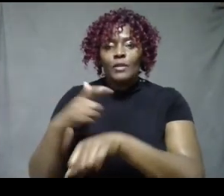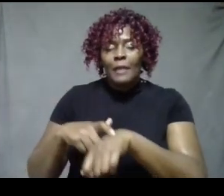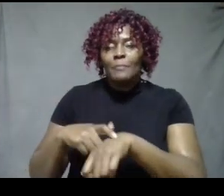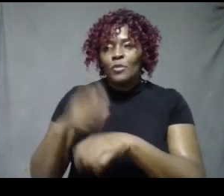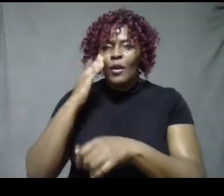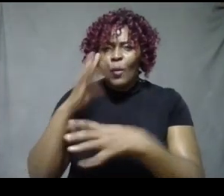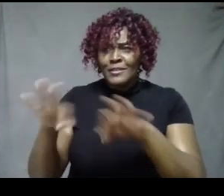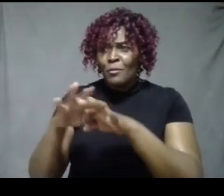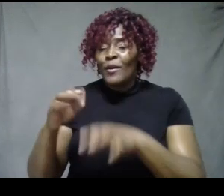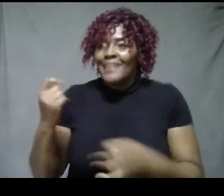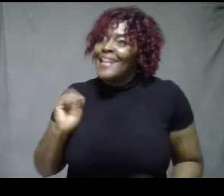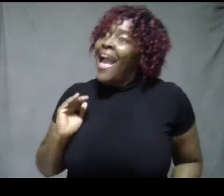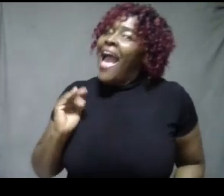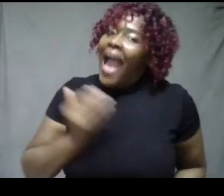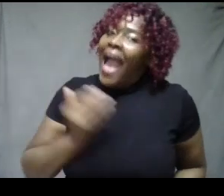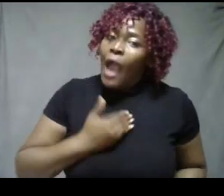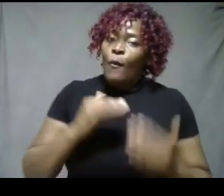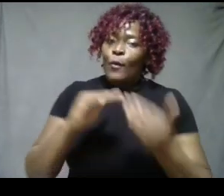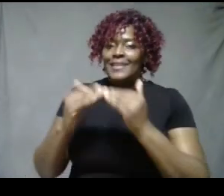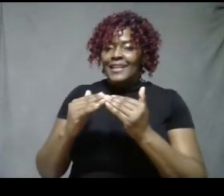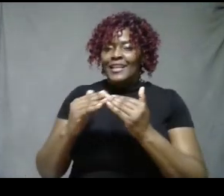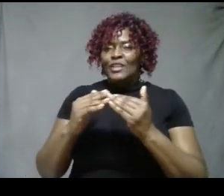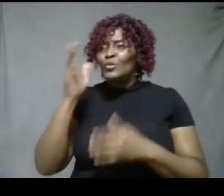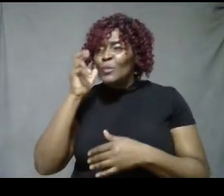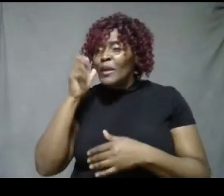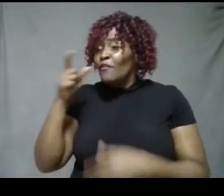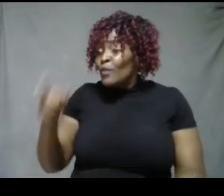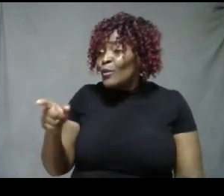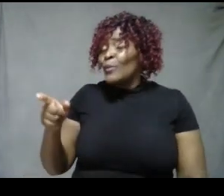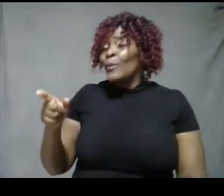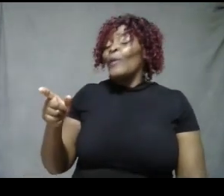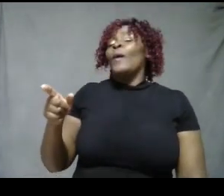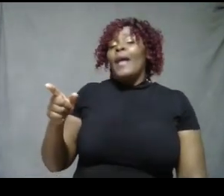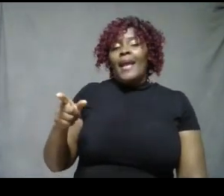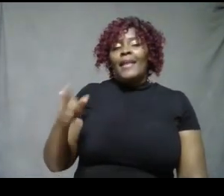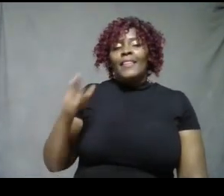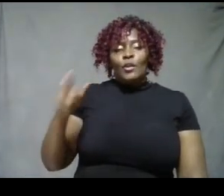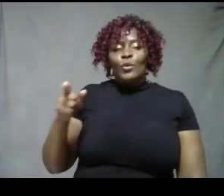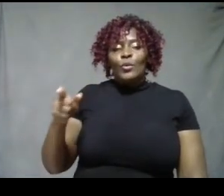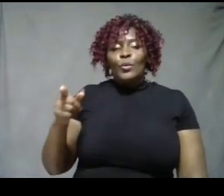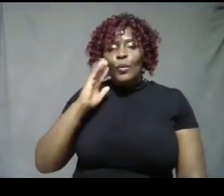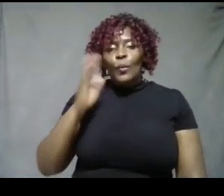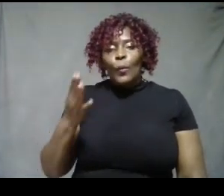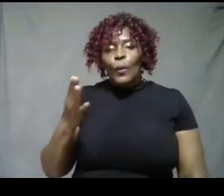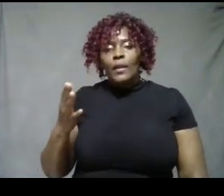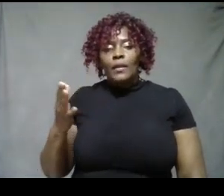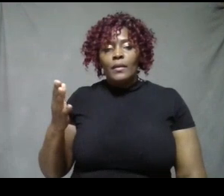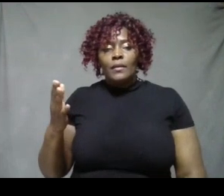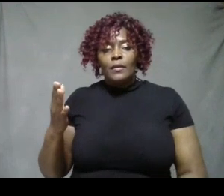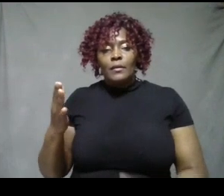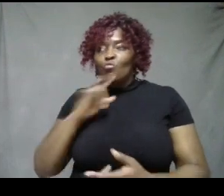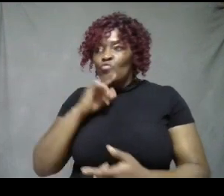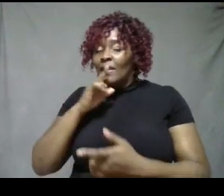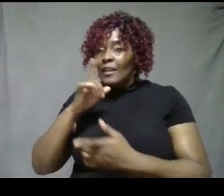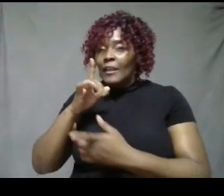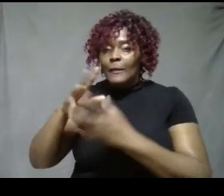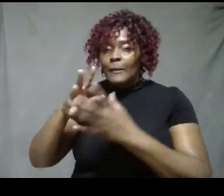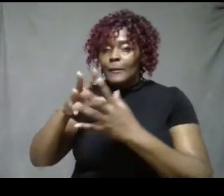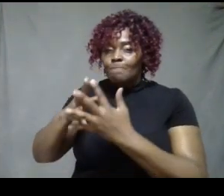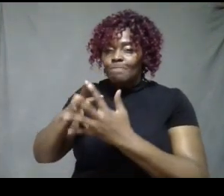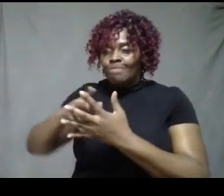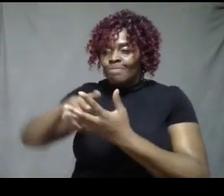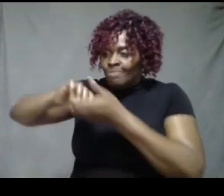this is our city. Yep. And so to hear from you and to hear that you that you're gonna, you know, hang on to this, and it's as